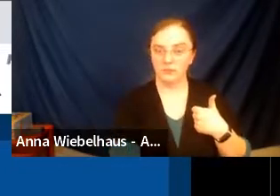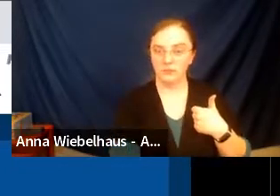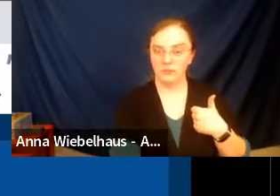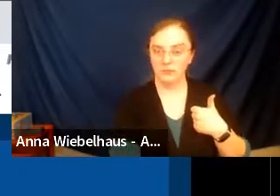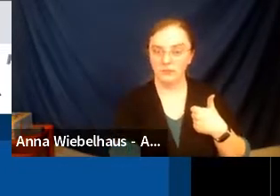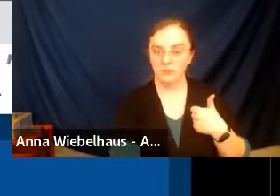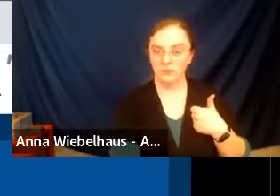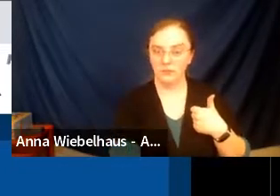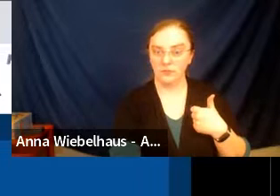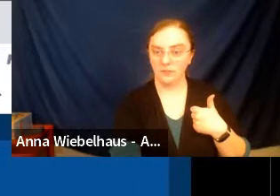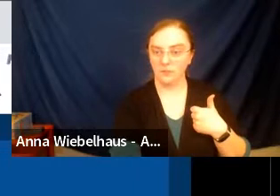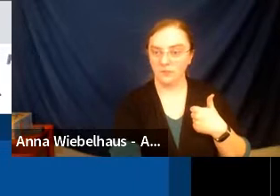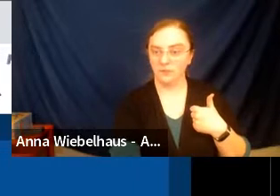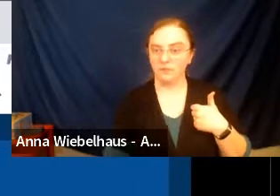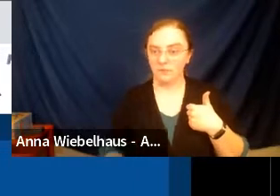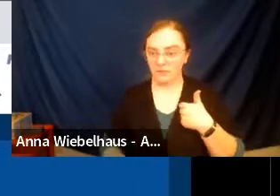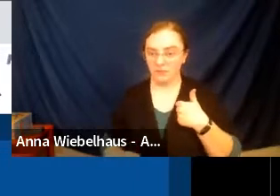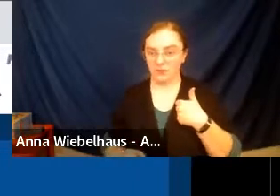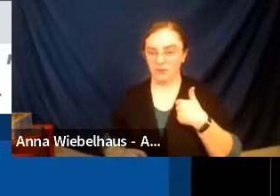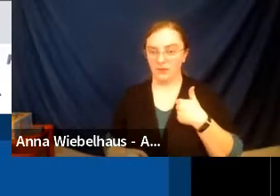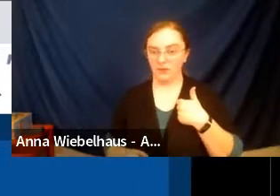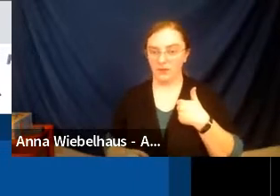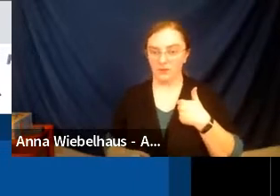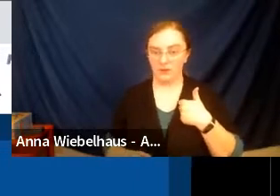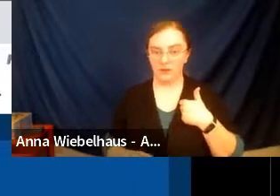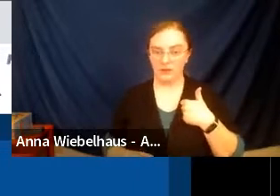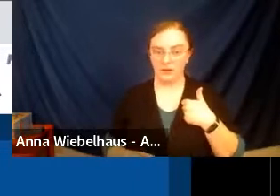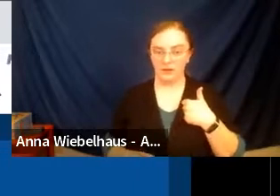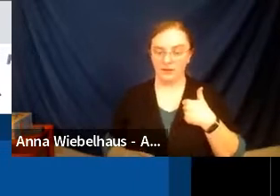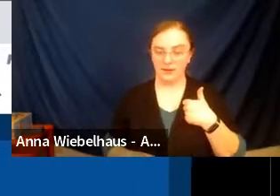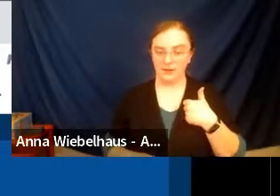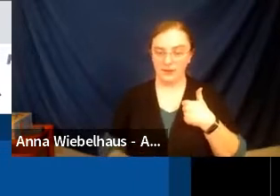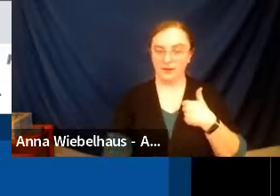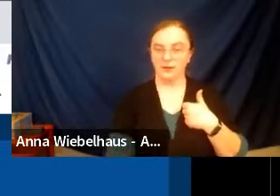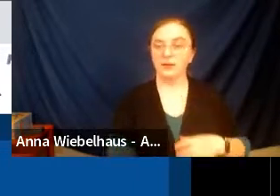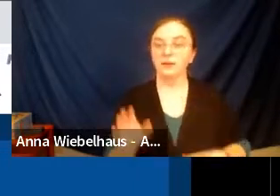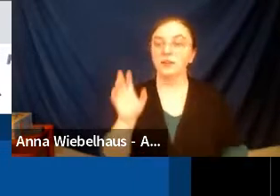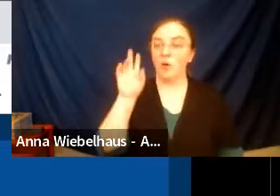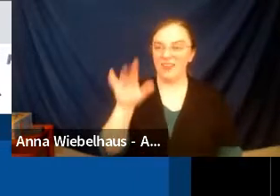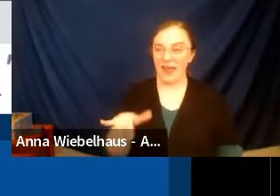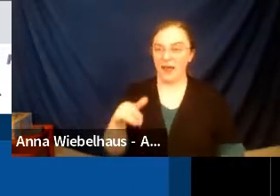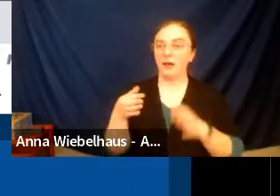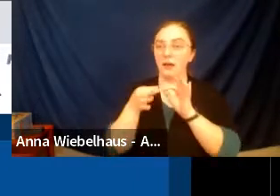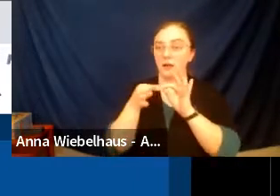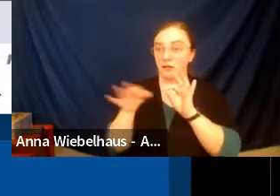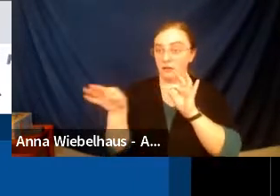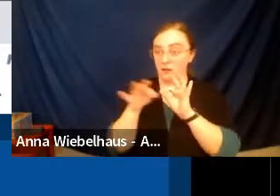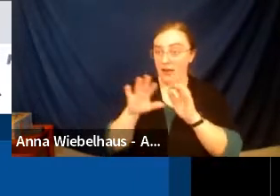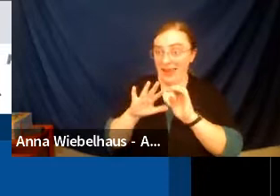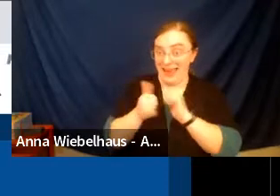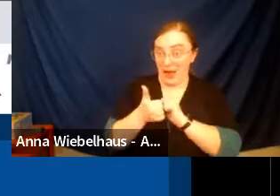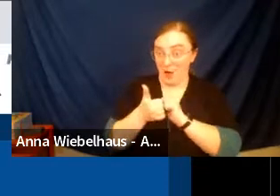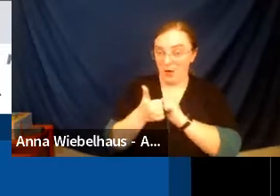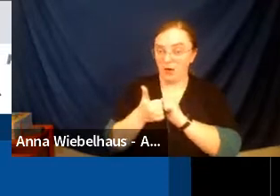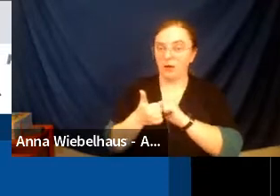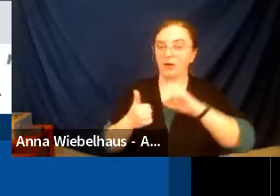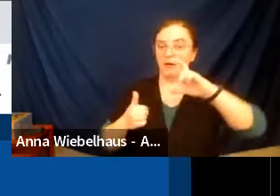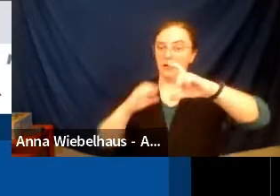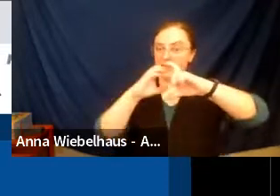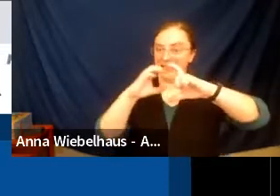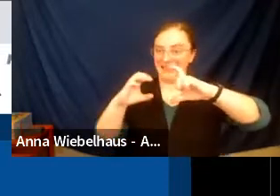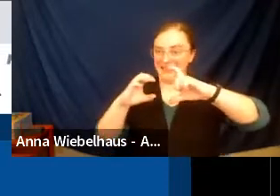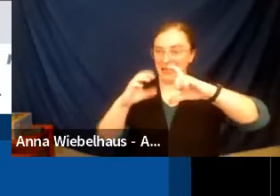Your preschool babies are going off to kindergarten, and that can be a little scary, but kind of a fun scary. So we're here to help you through